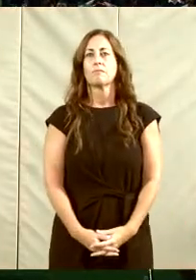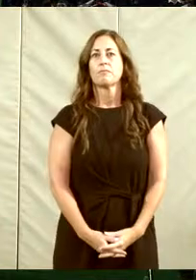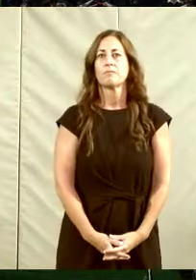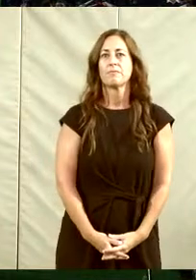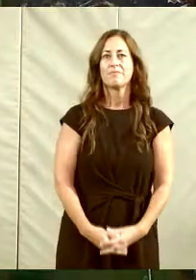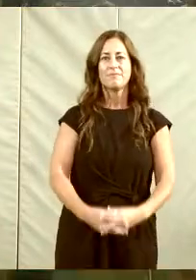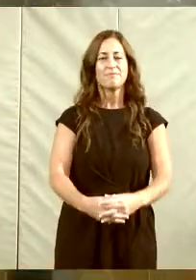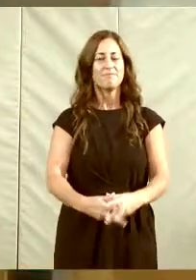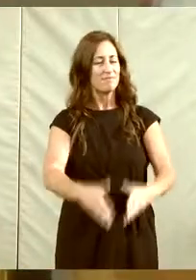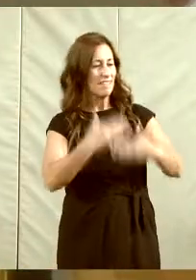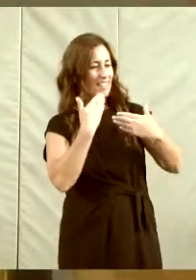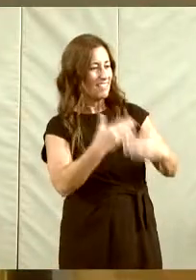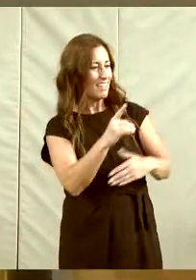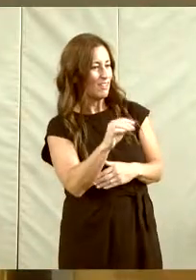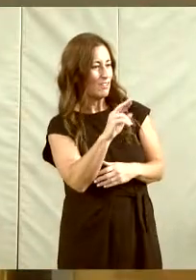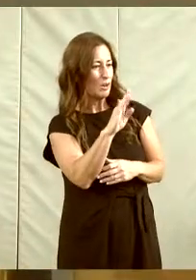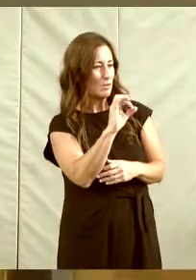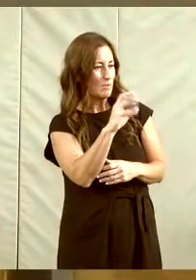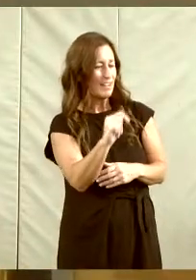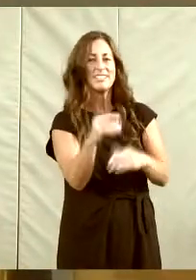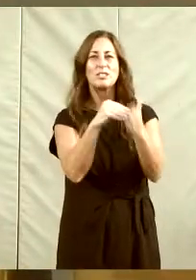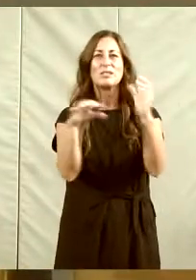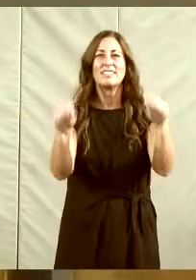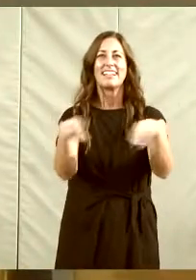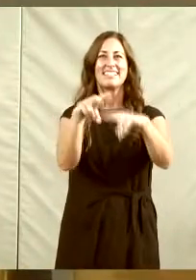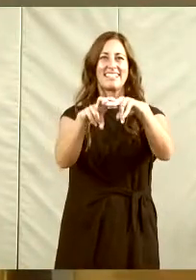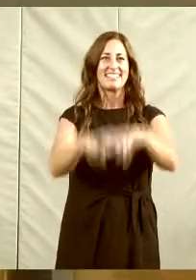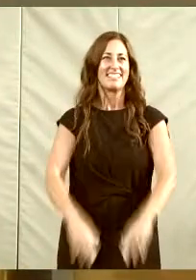Thank you, Dr. Brent. Students, you may be seated.